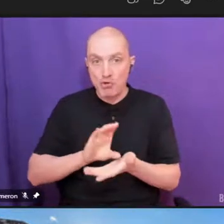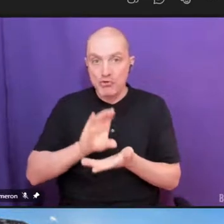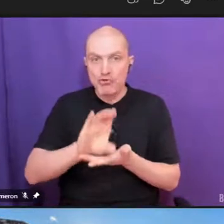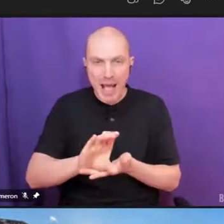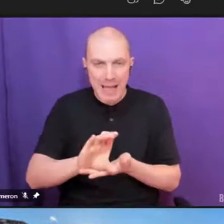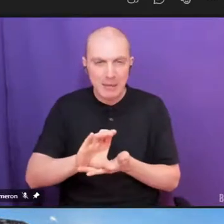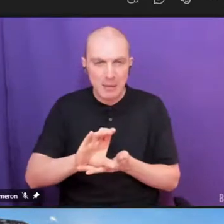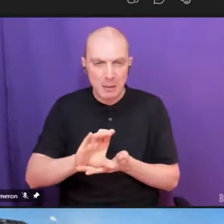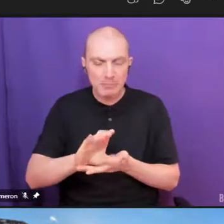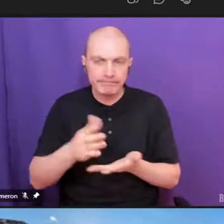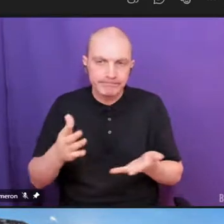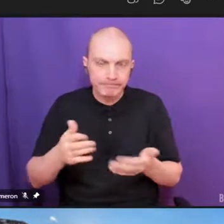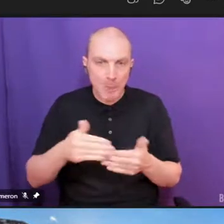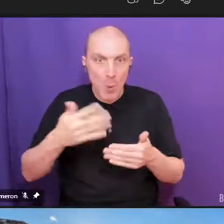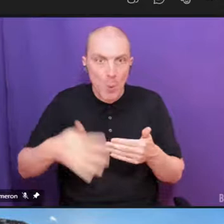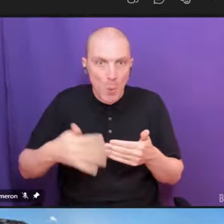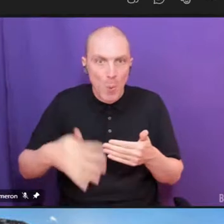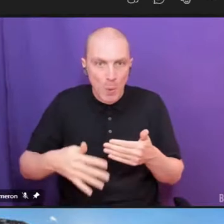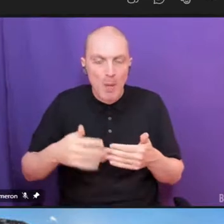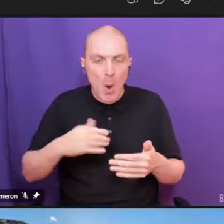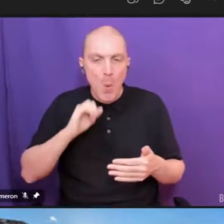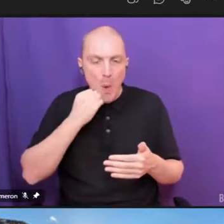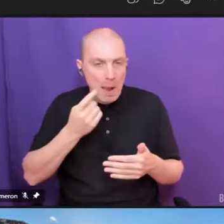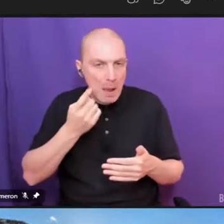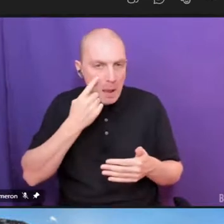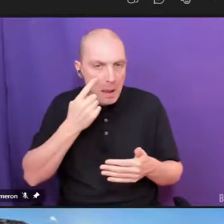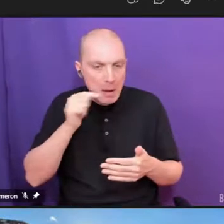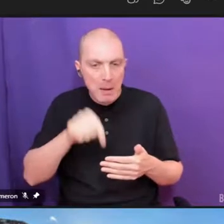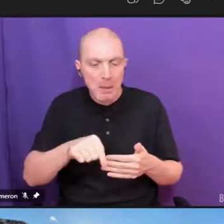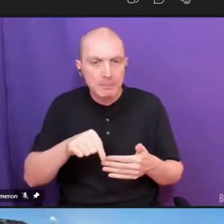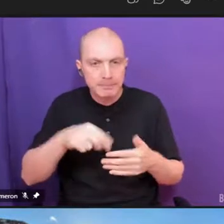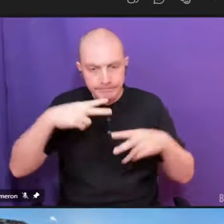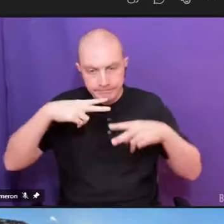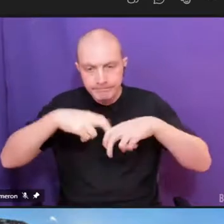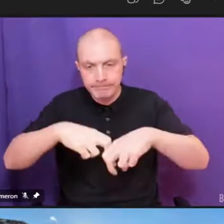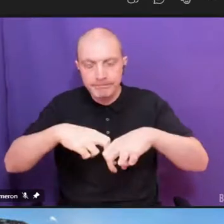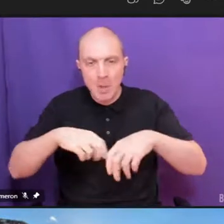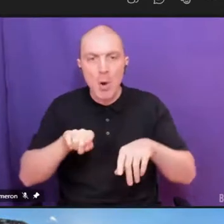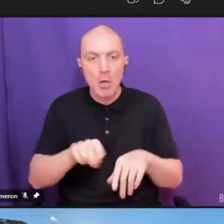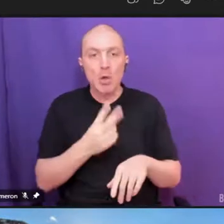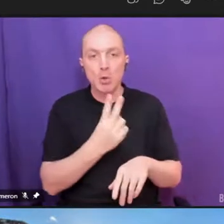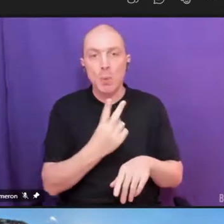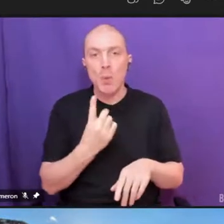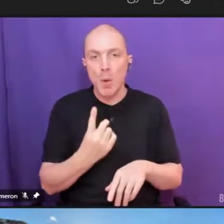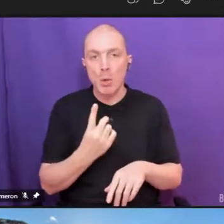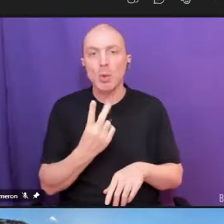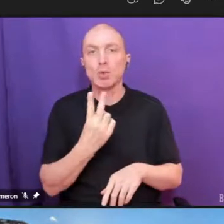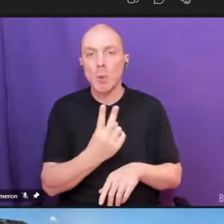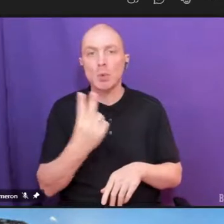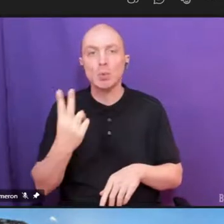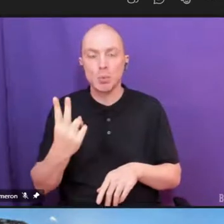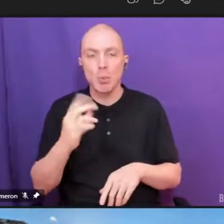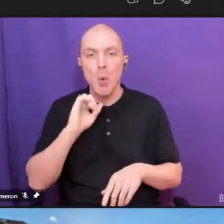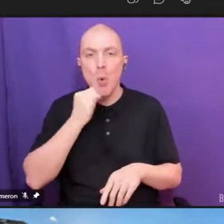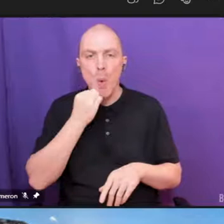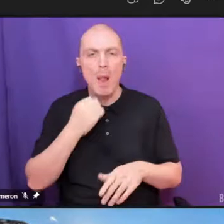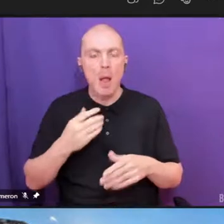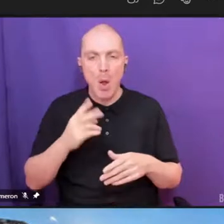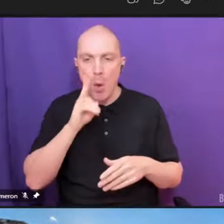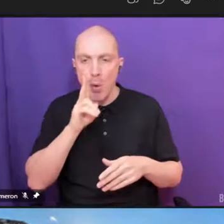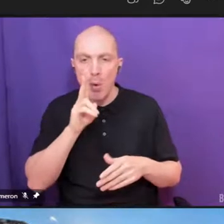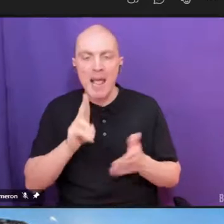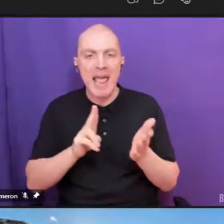In 21-22, we're going to rely quite heavily on the NFI output, but you might see further work coming through in